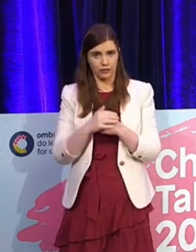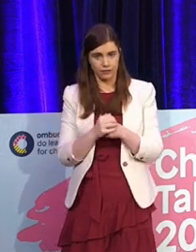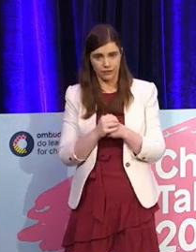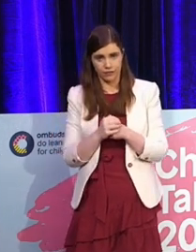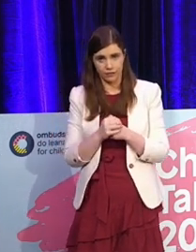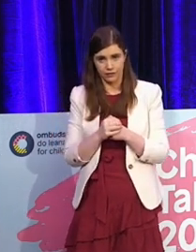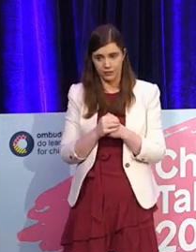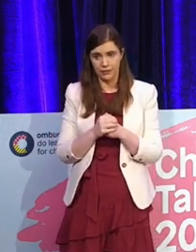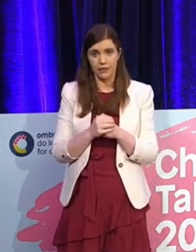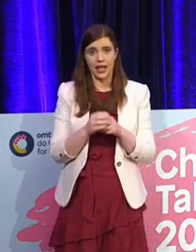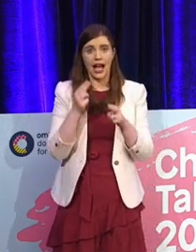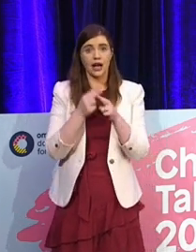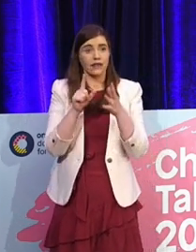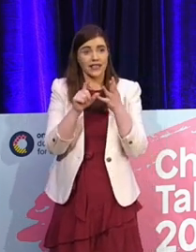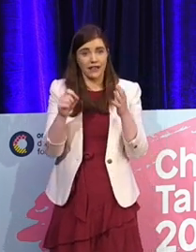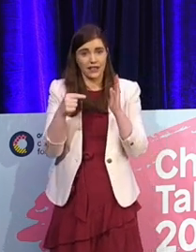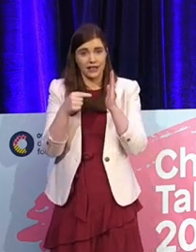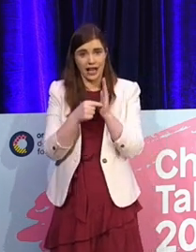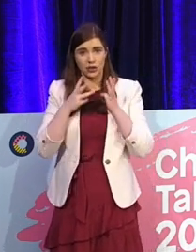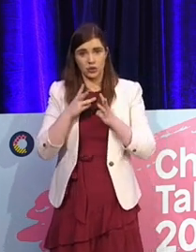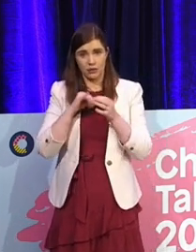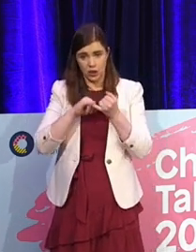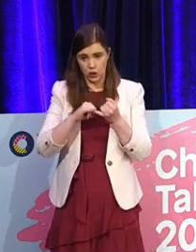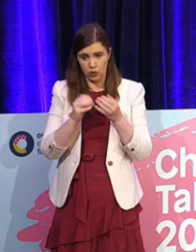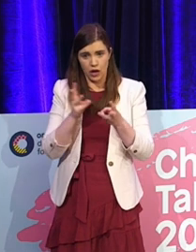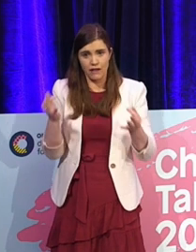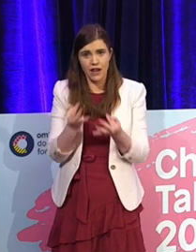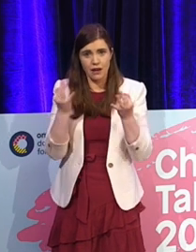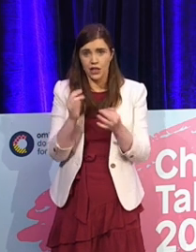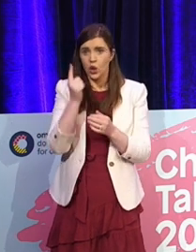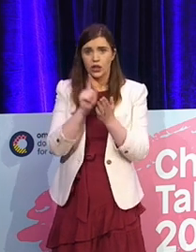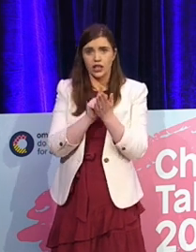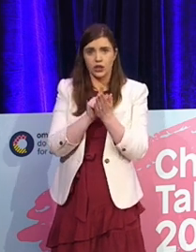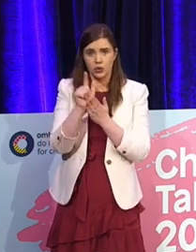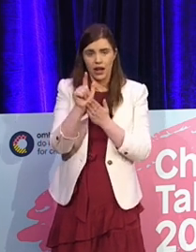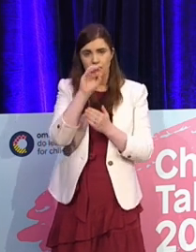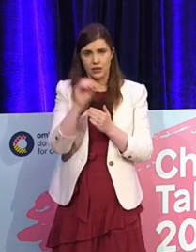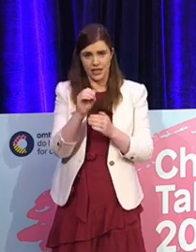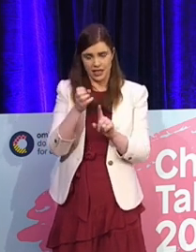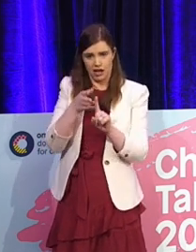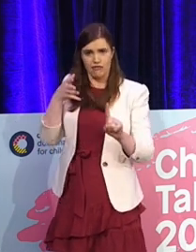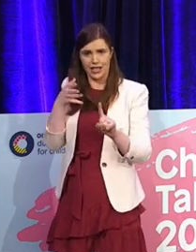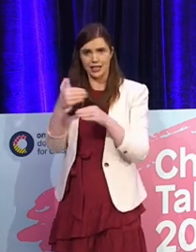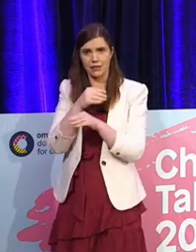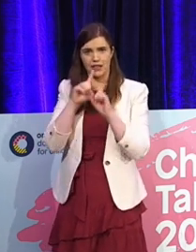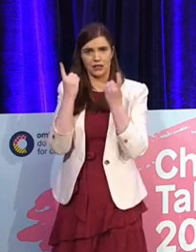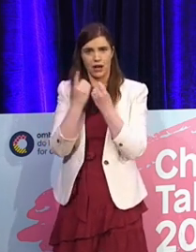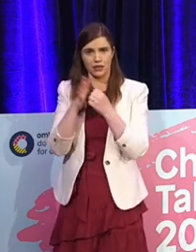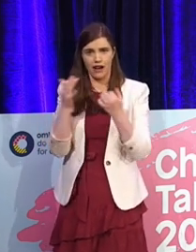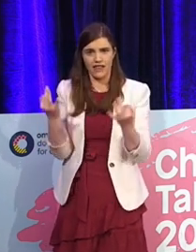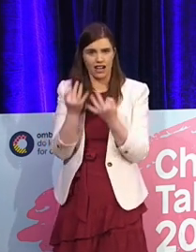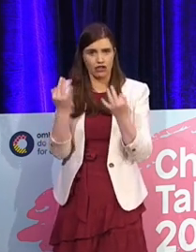Out of the 70,000 women that farm, only 12% of them are recognised by the Department of Agriculture? This